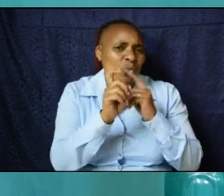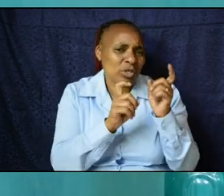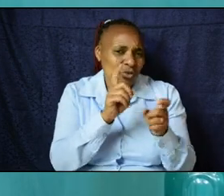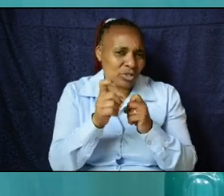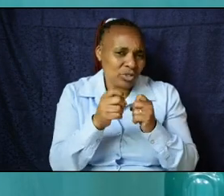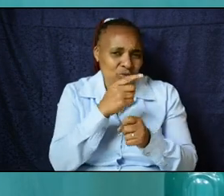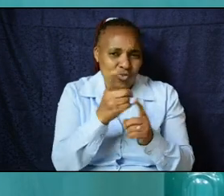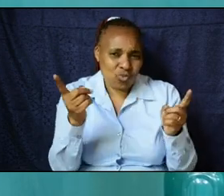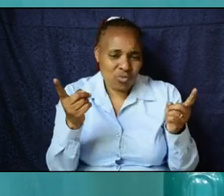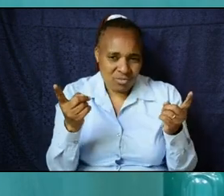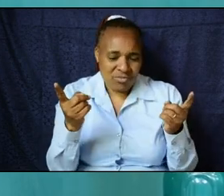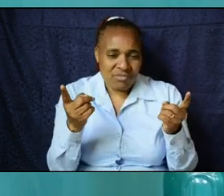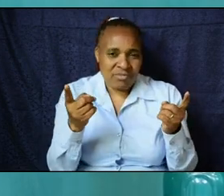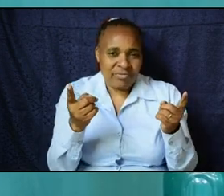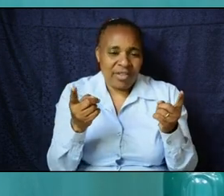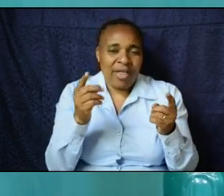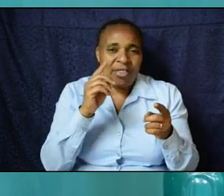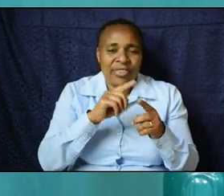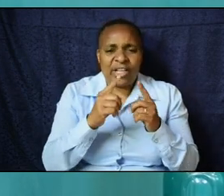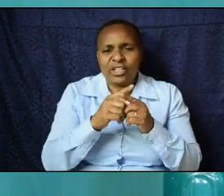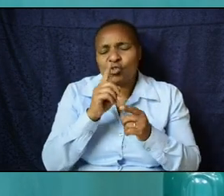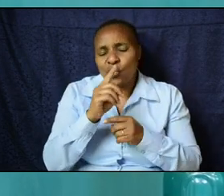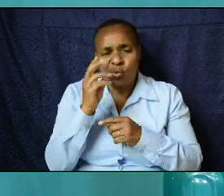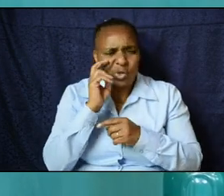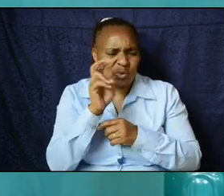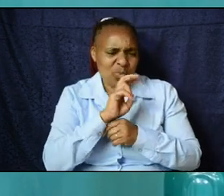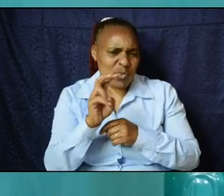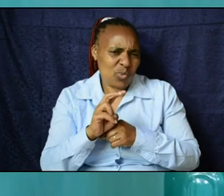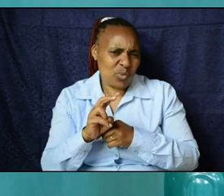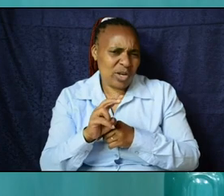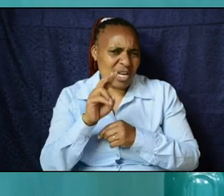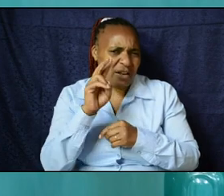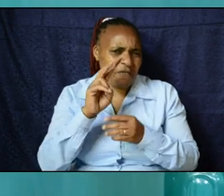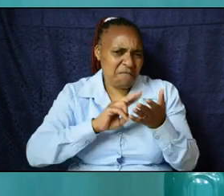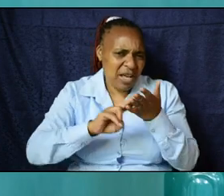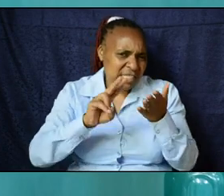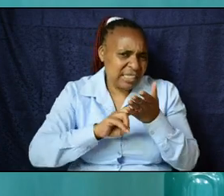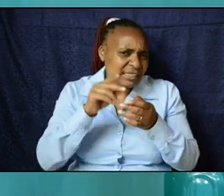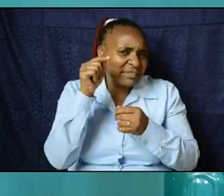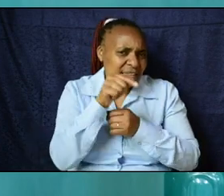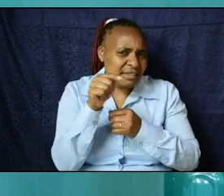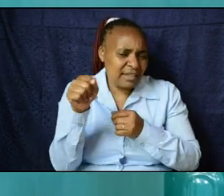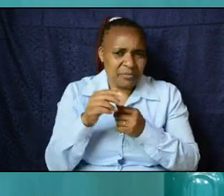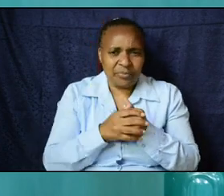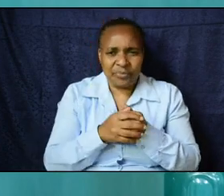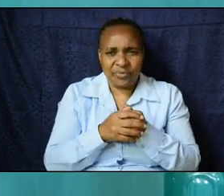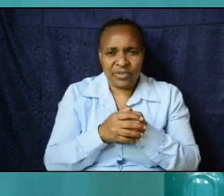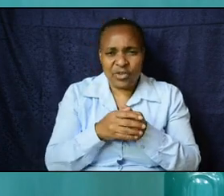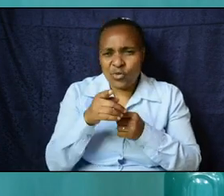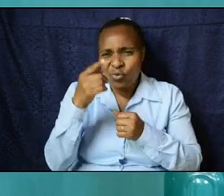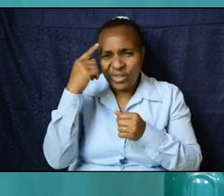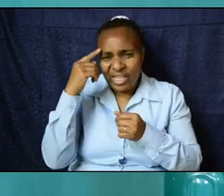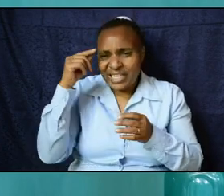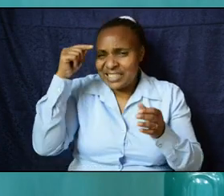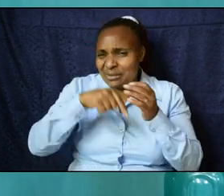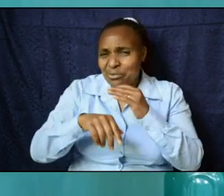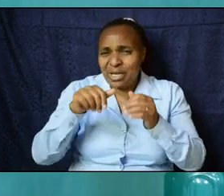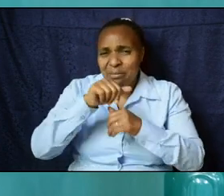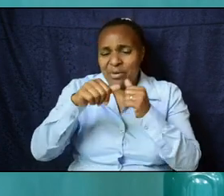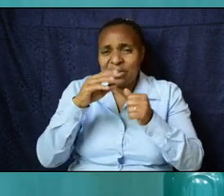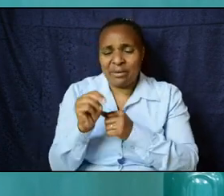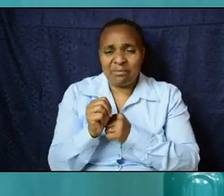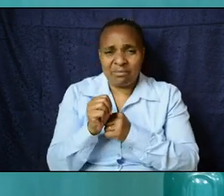from you guys, okay? So when you look at those verses in the punchlines, all right, you want to just think deeply about them,